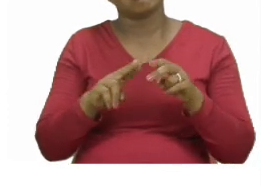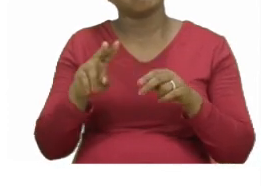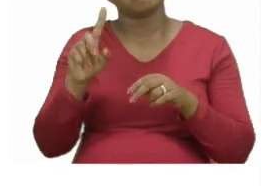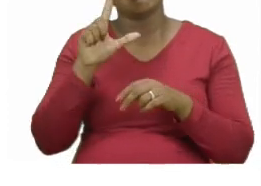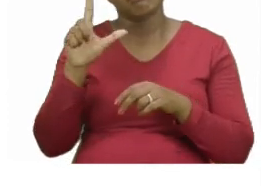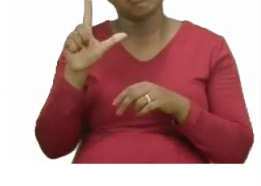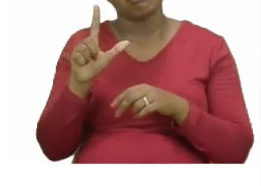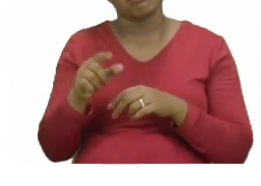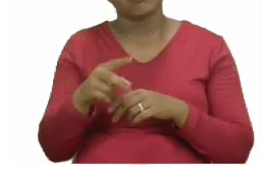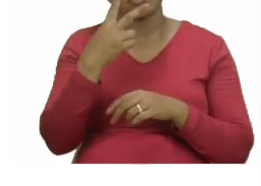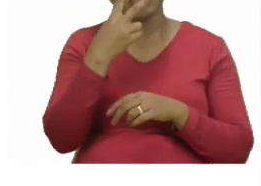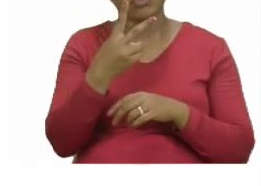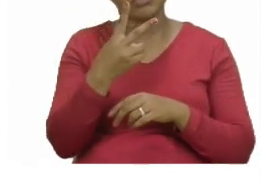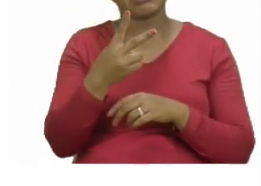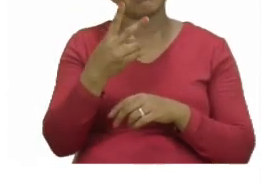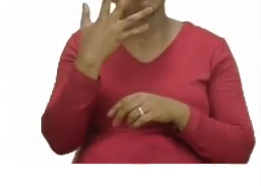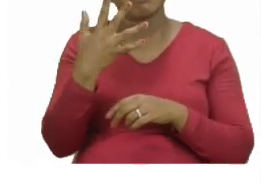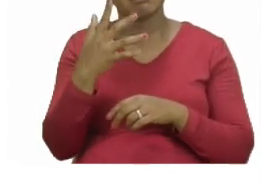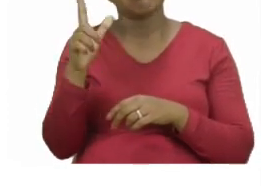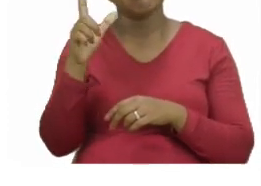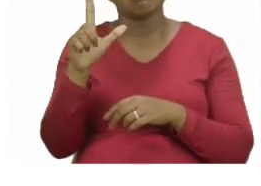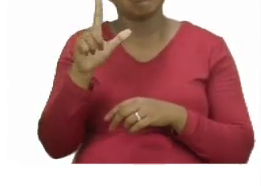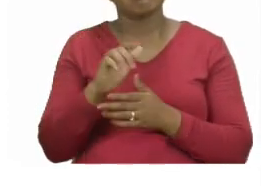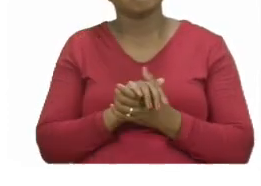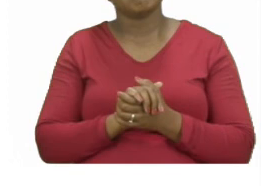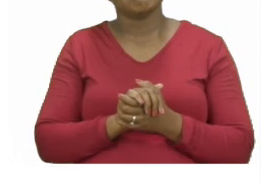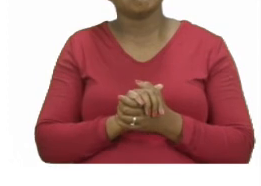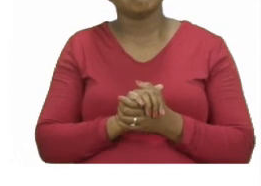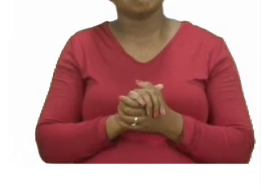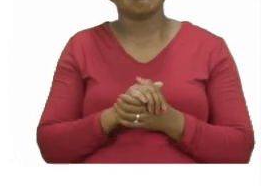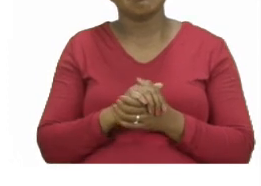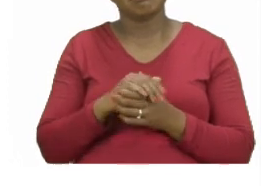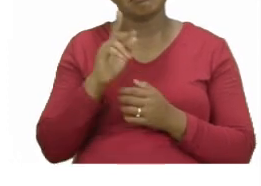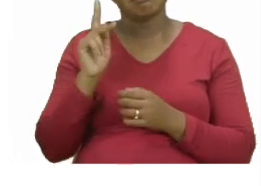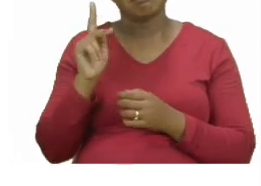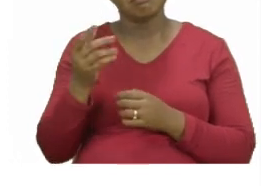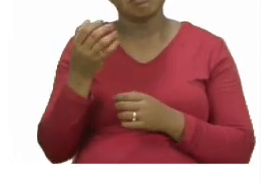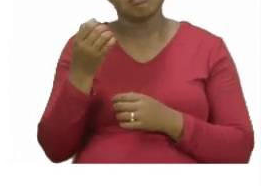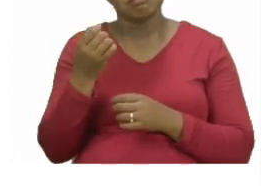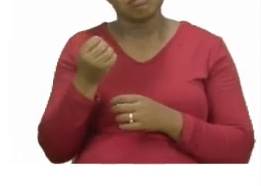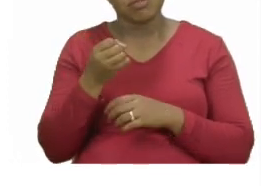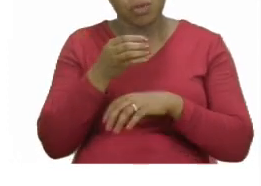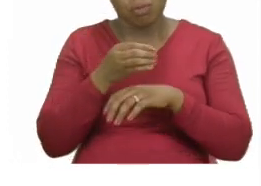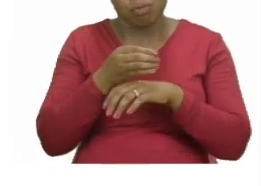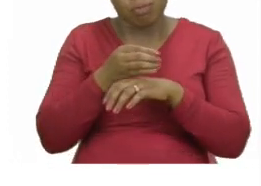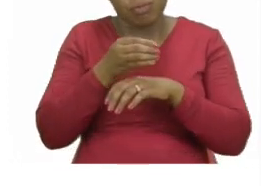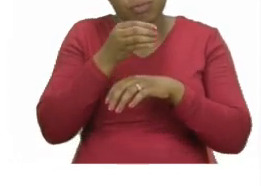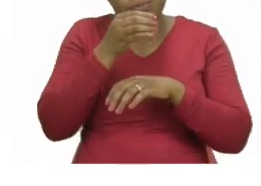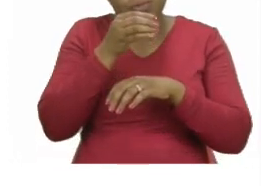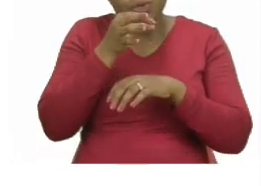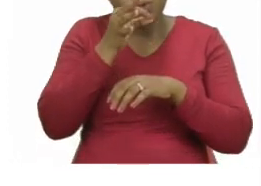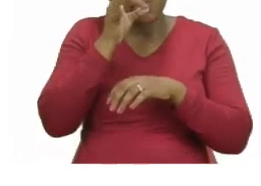25 liters. And then you have a cup, 500 milliliters, and